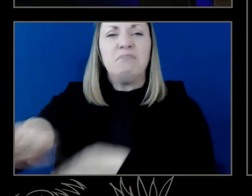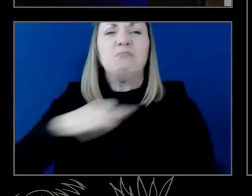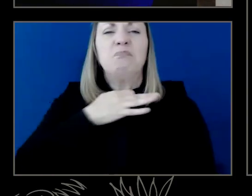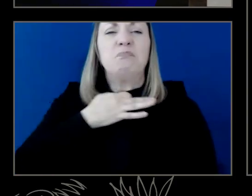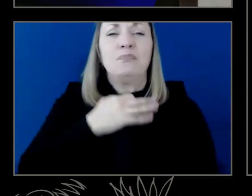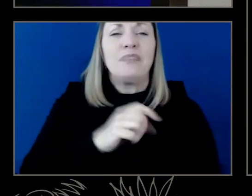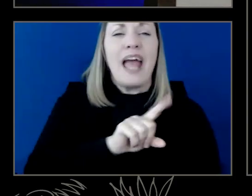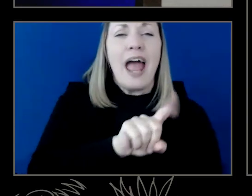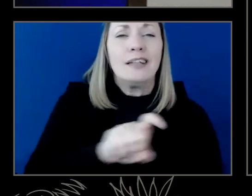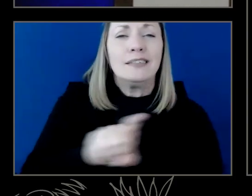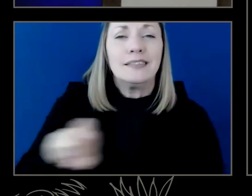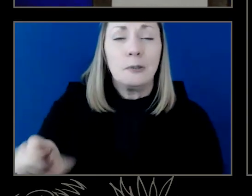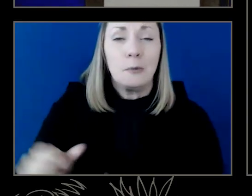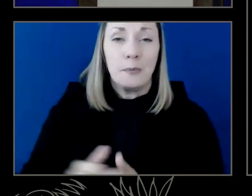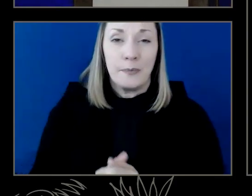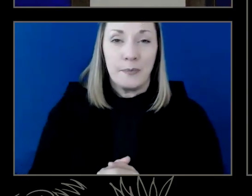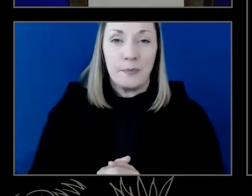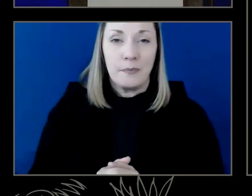something.